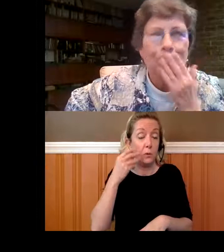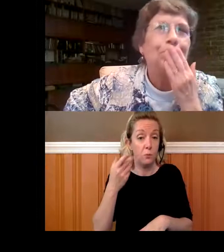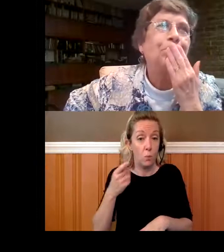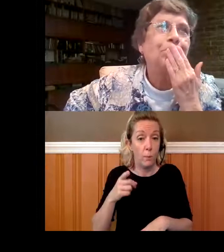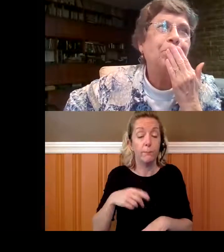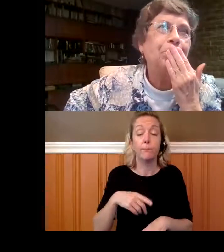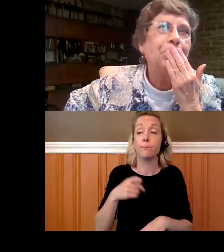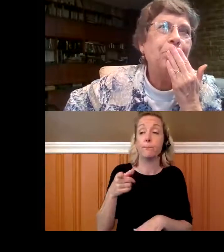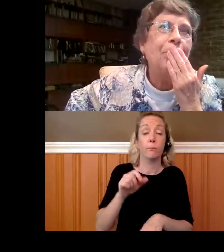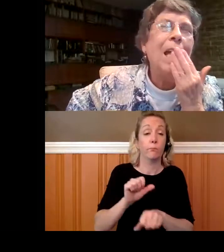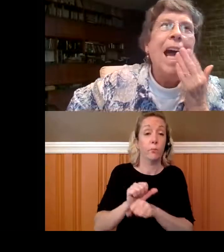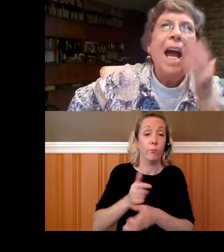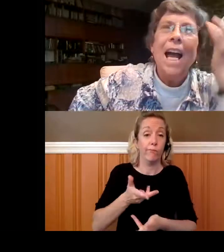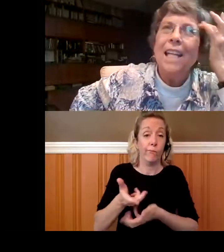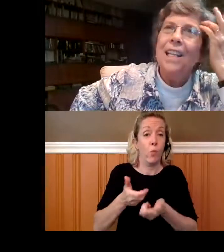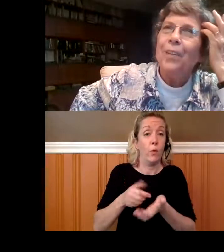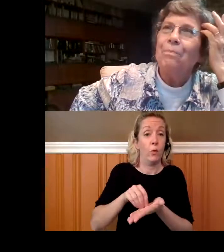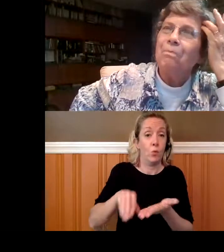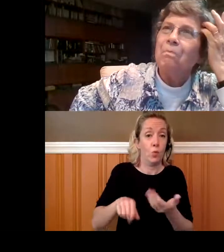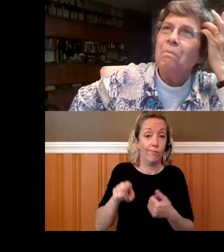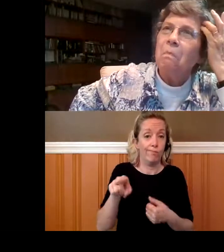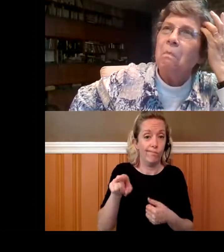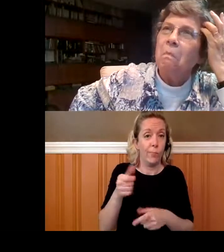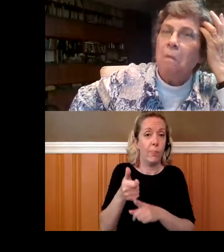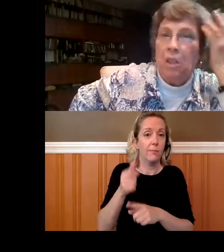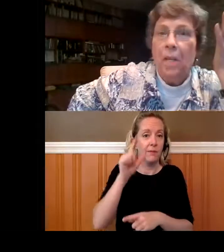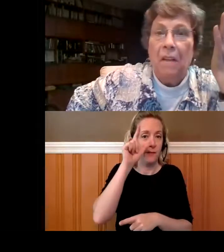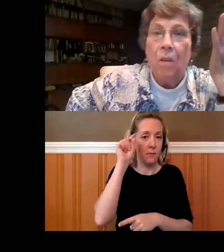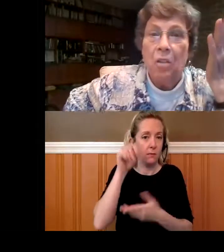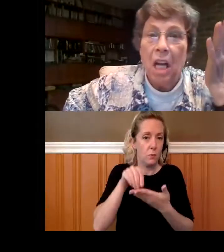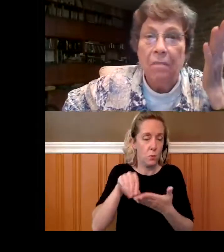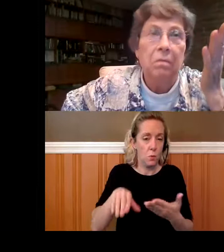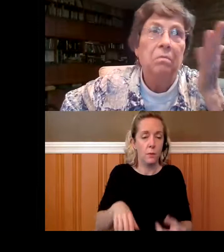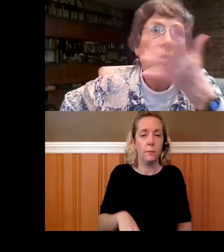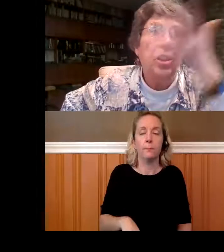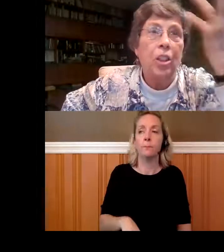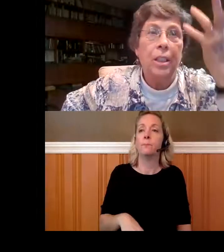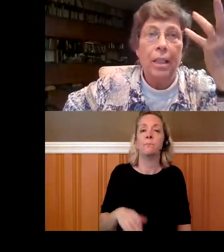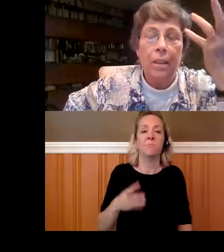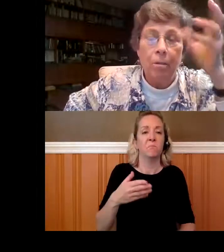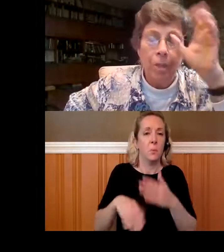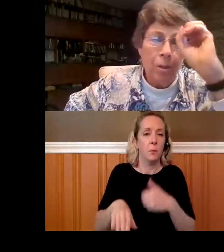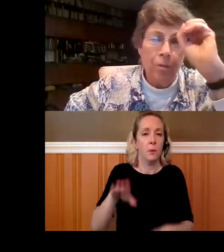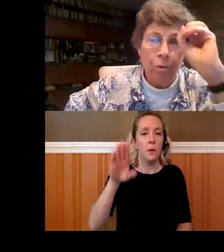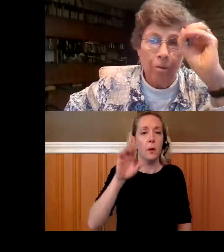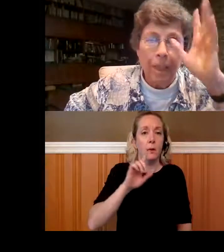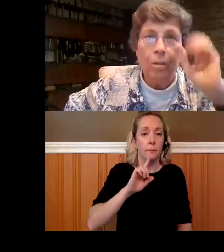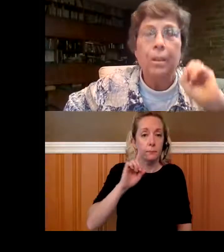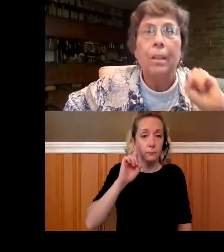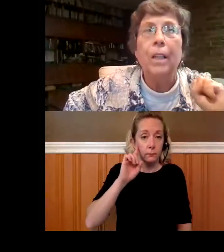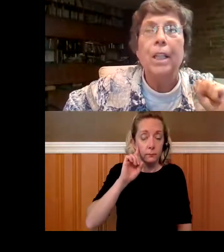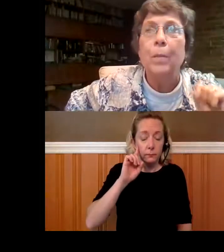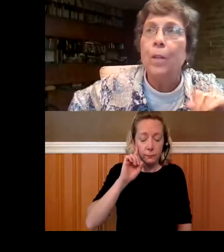And she'd been deaf all her life. Now she's got, reduced visual field, retinitis pigmentosa.